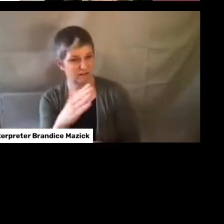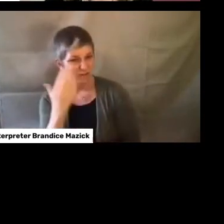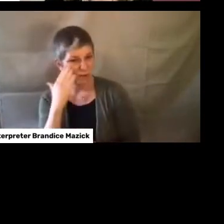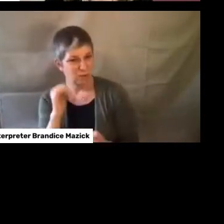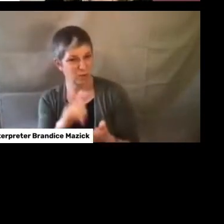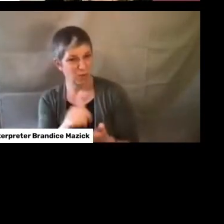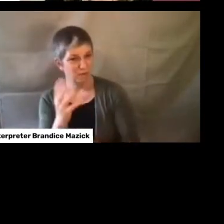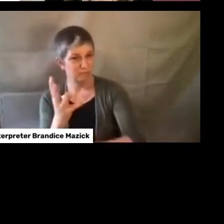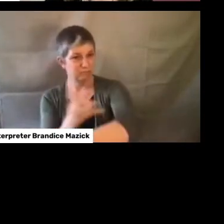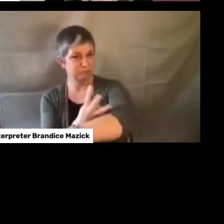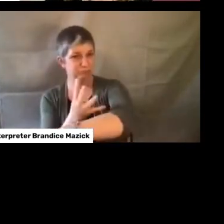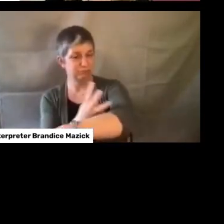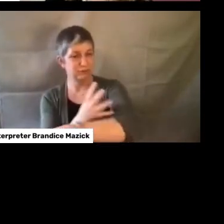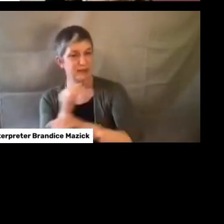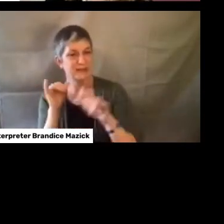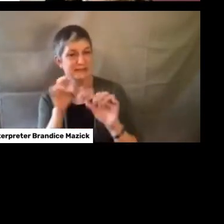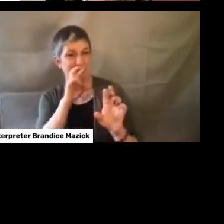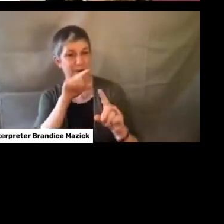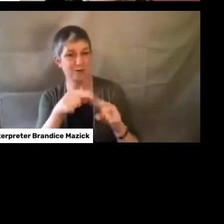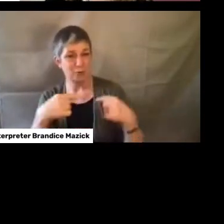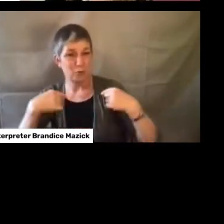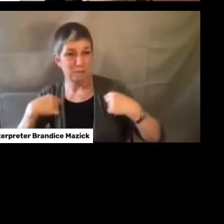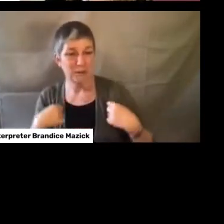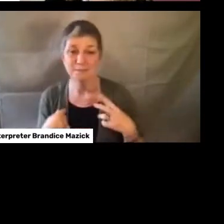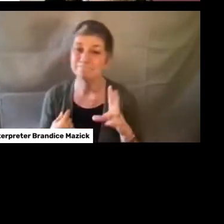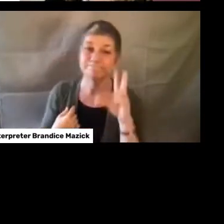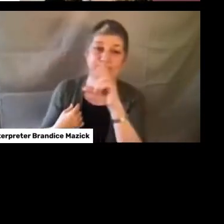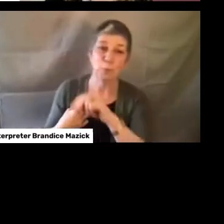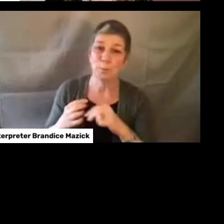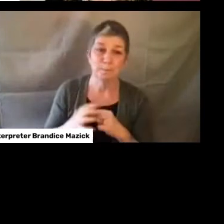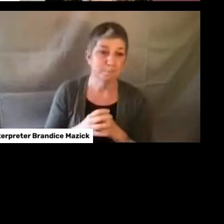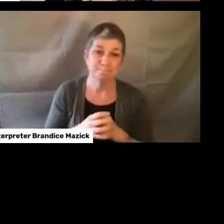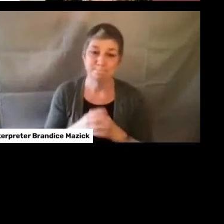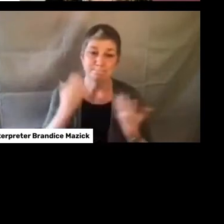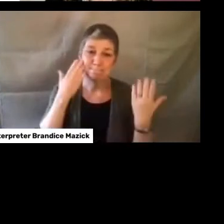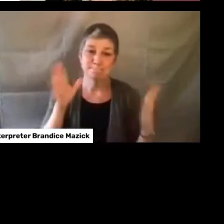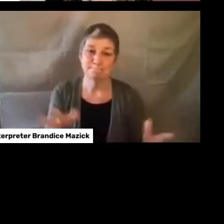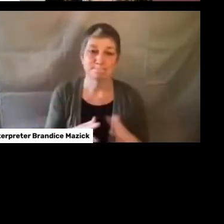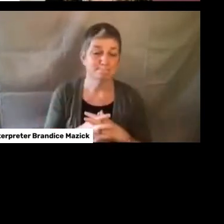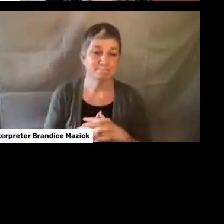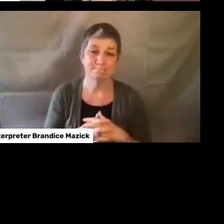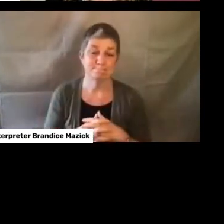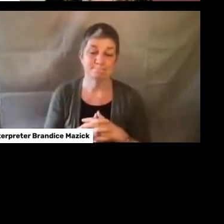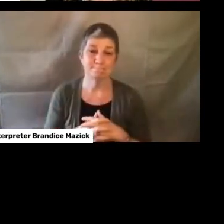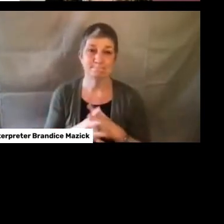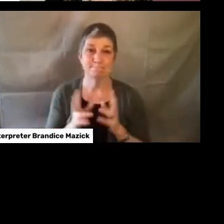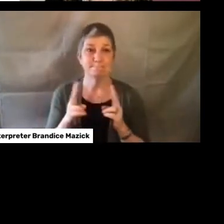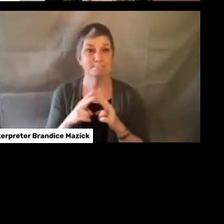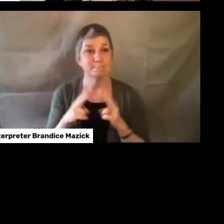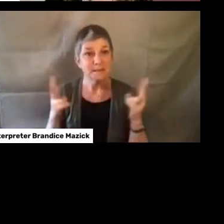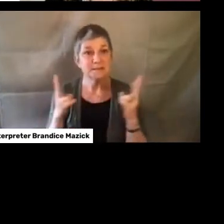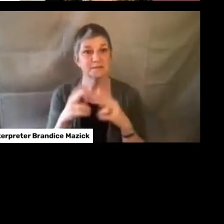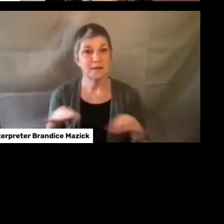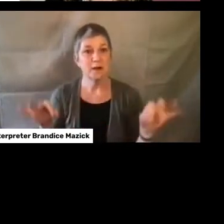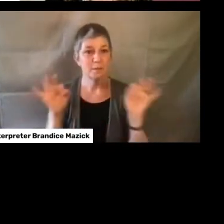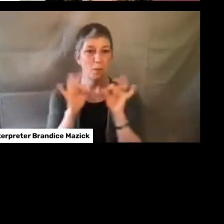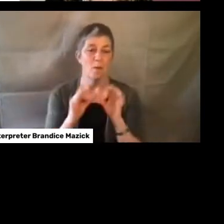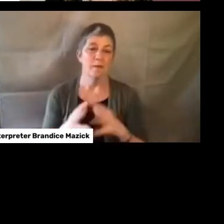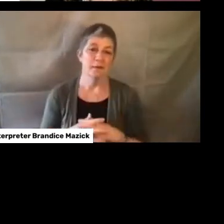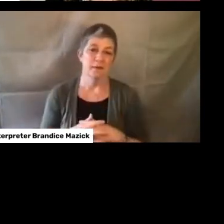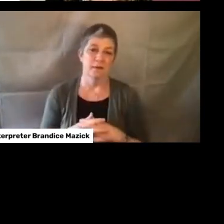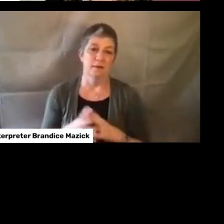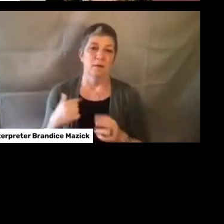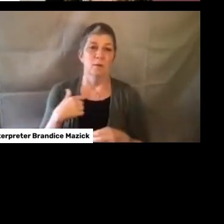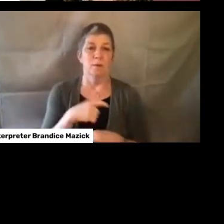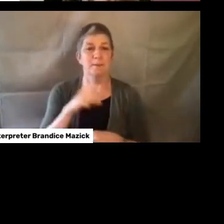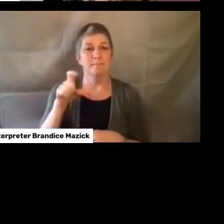drug will have the exact same reaction to me? I'll say, no, I don't. And this is extremely important, and we